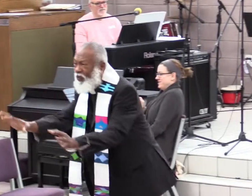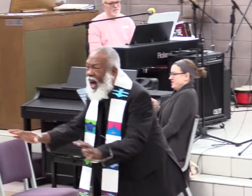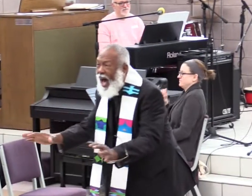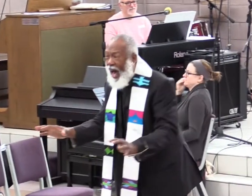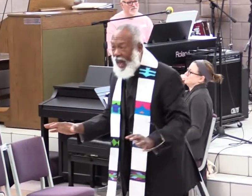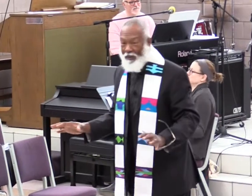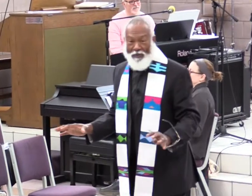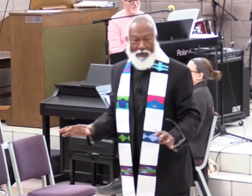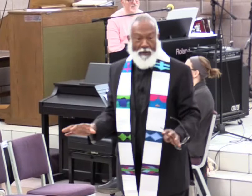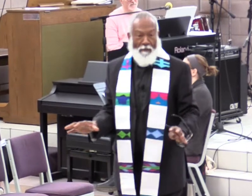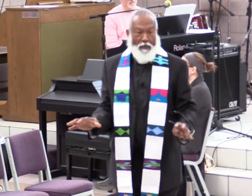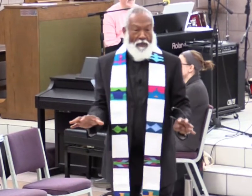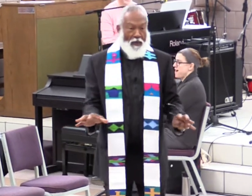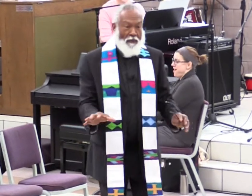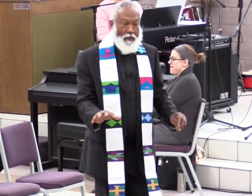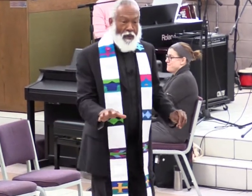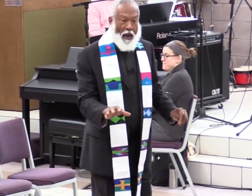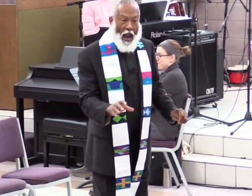just five.